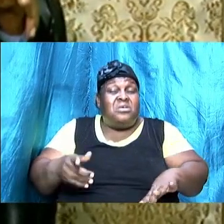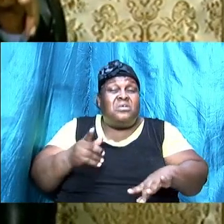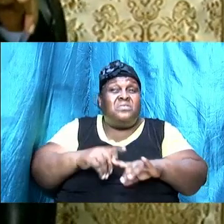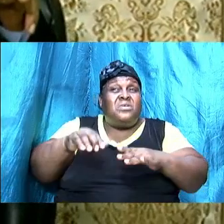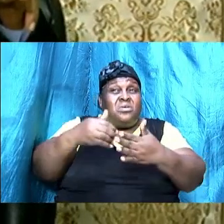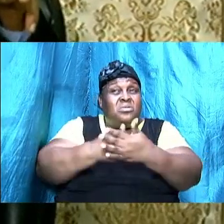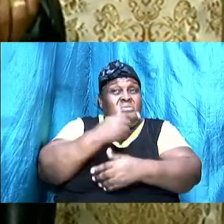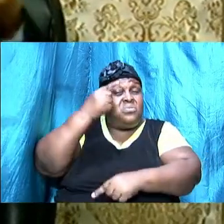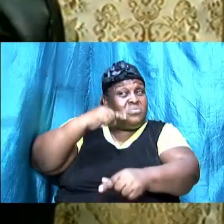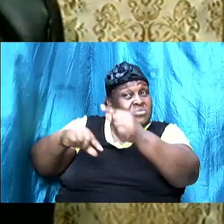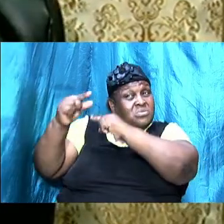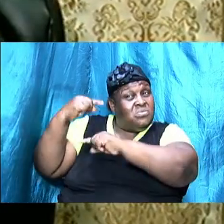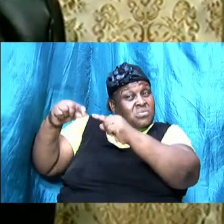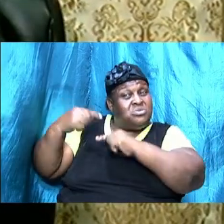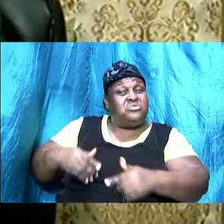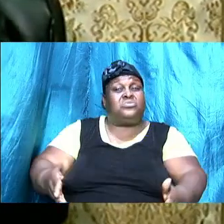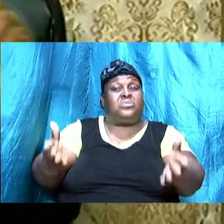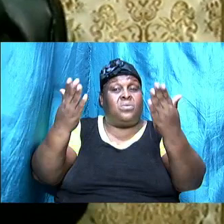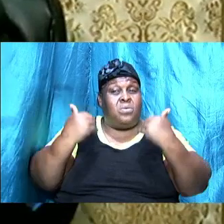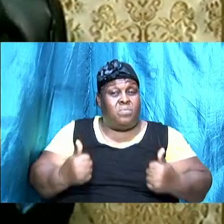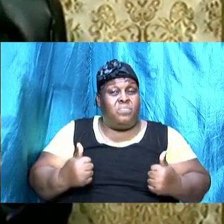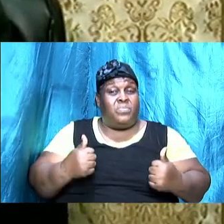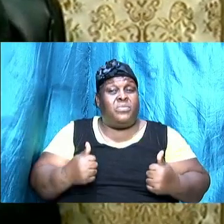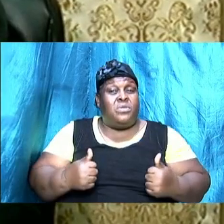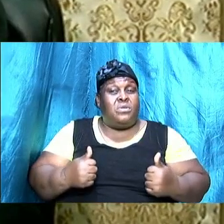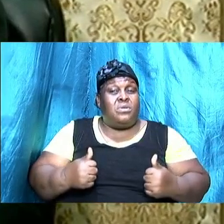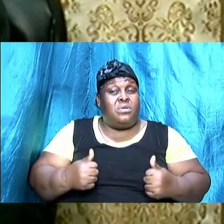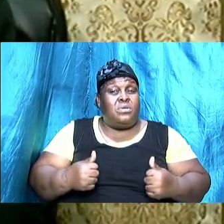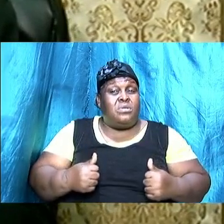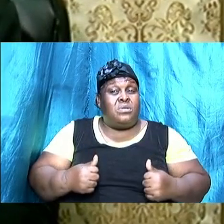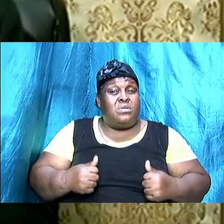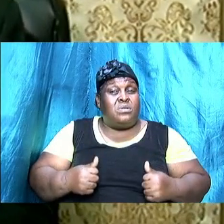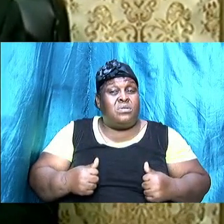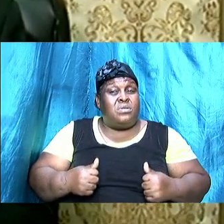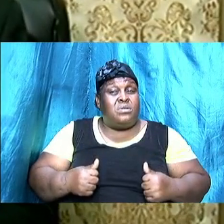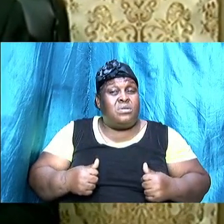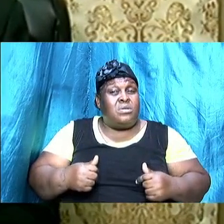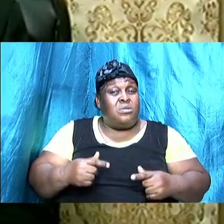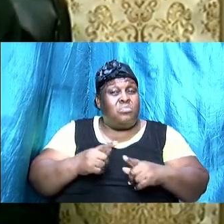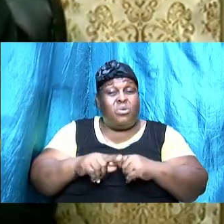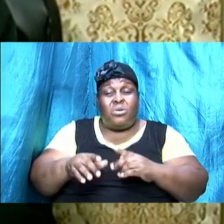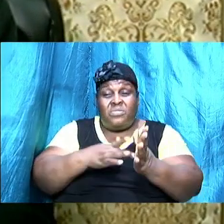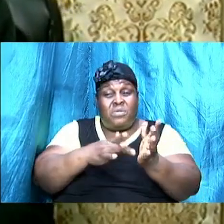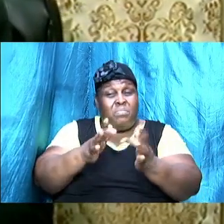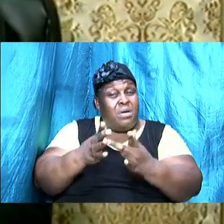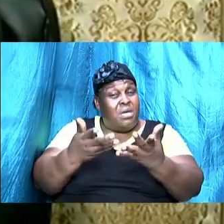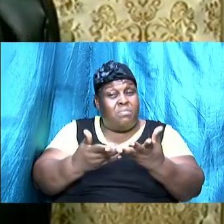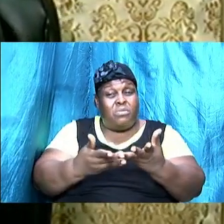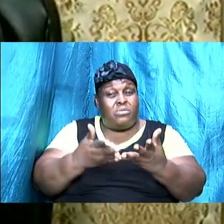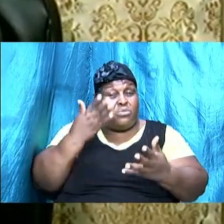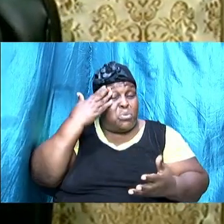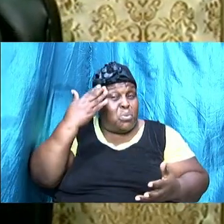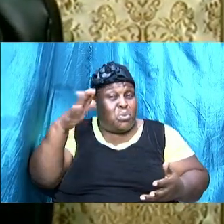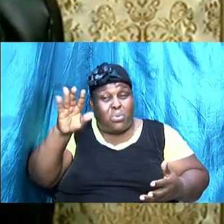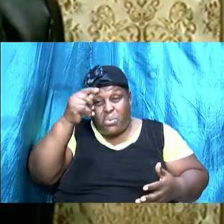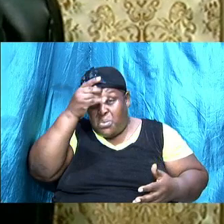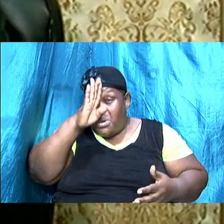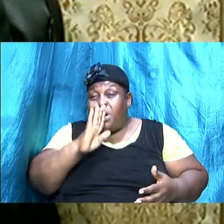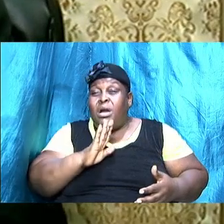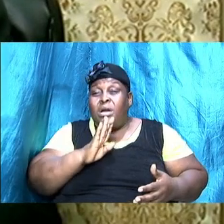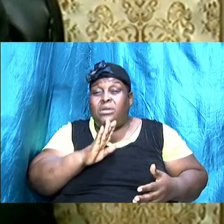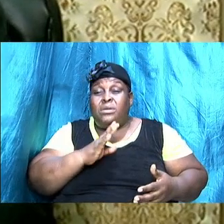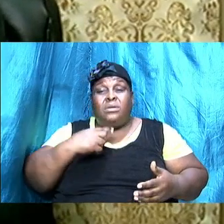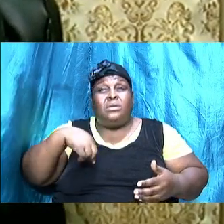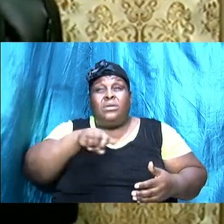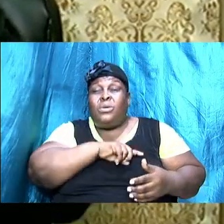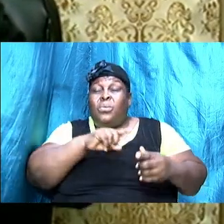came. According to the Bible, they did not know God. We must be